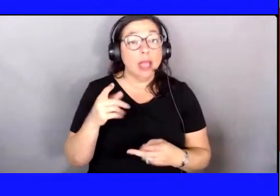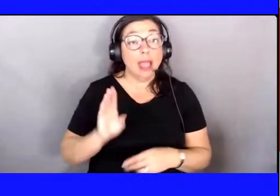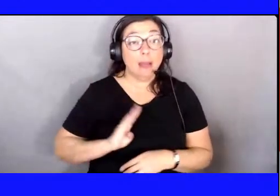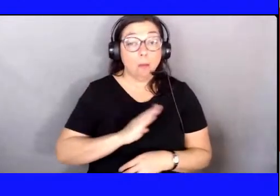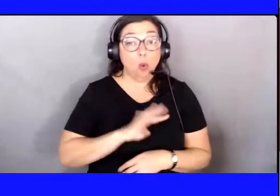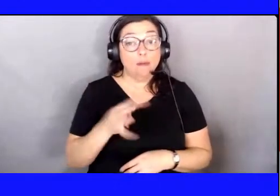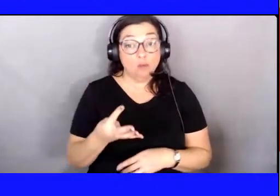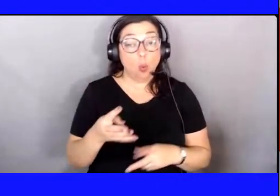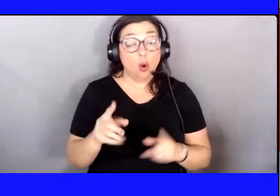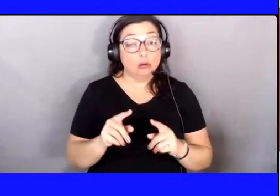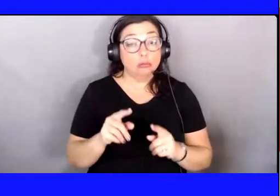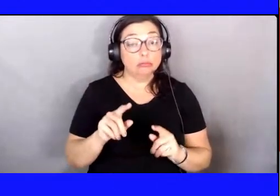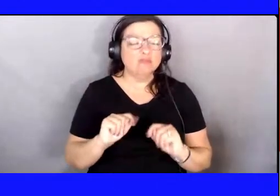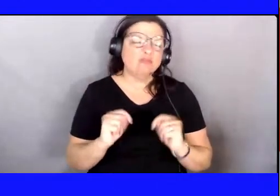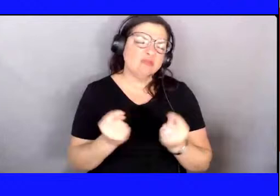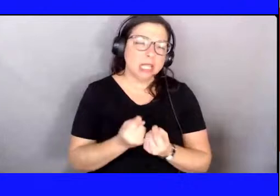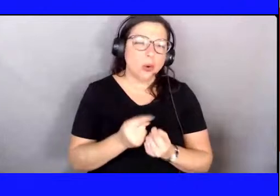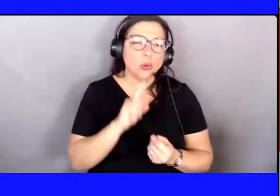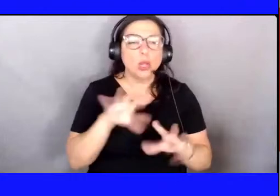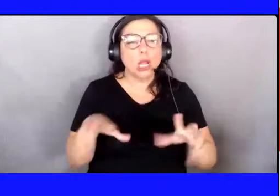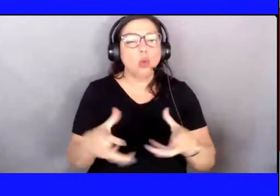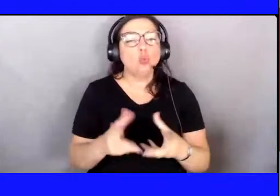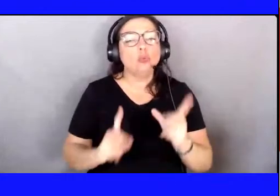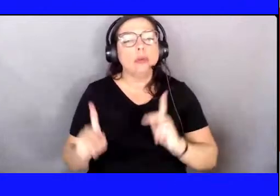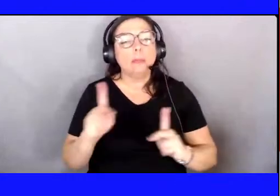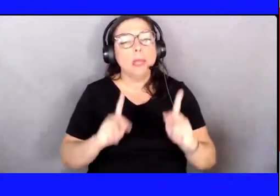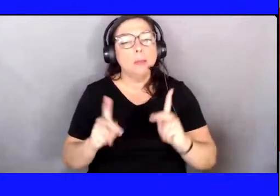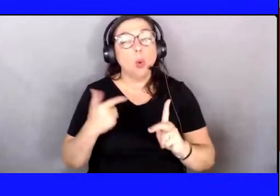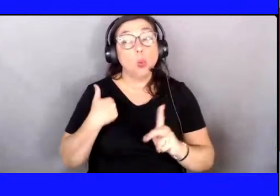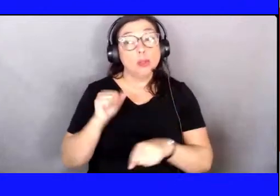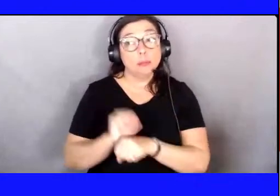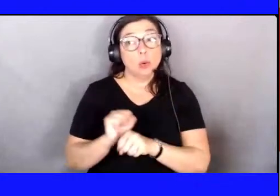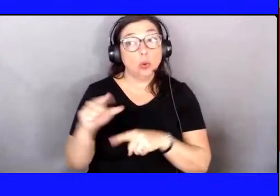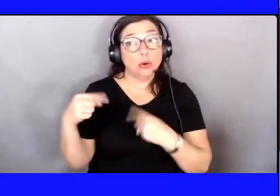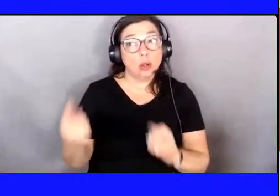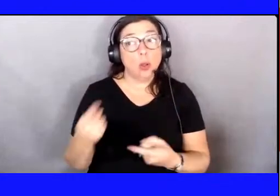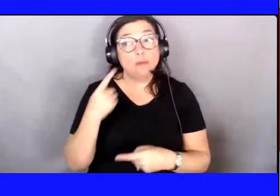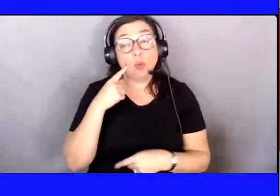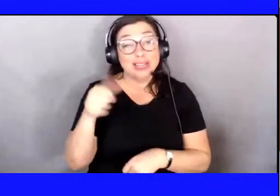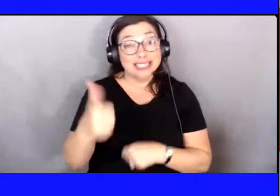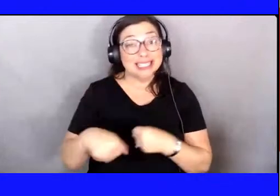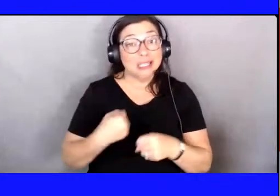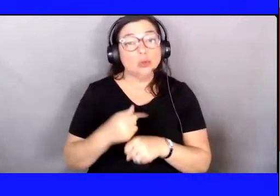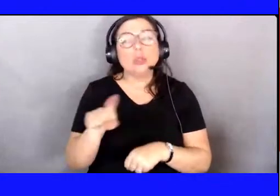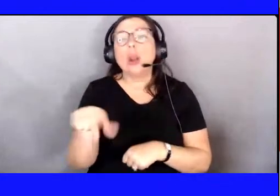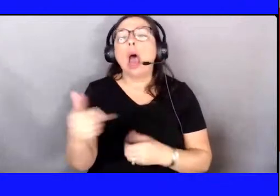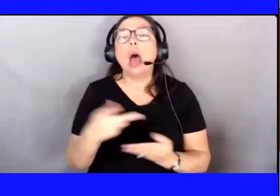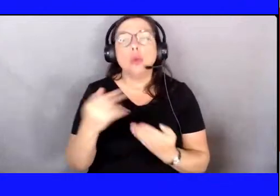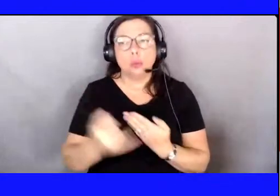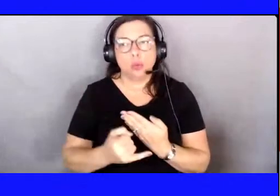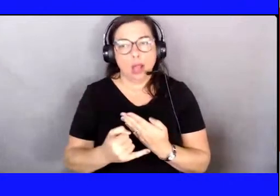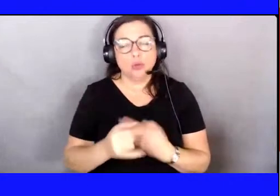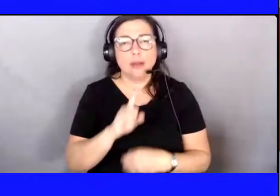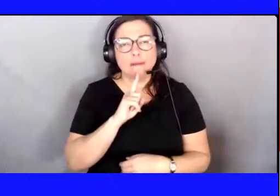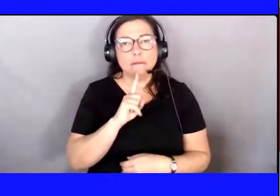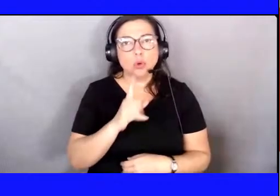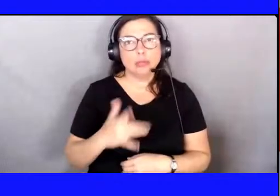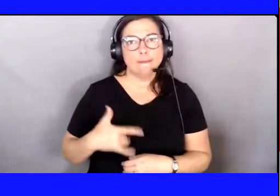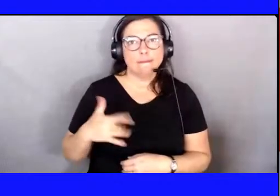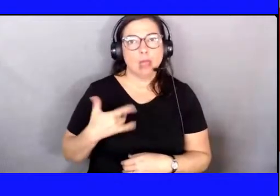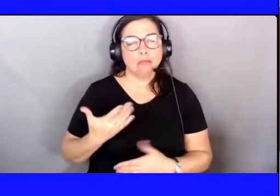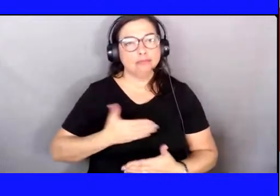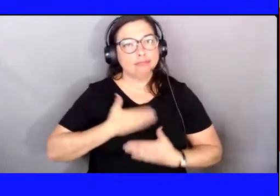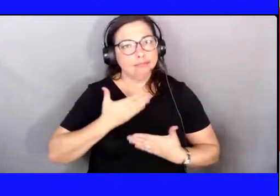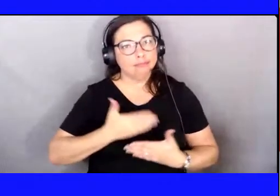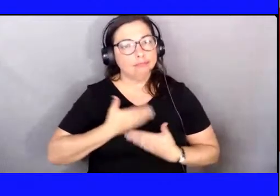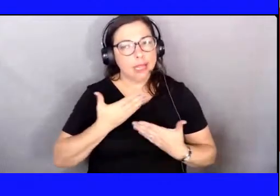territory, which is a group of people that we've been working with for close to a decade on other projects. And so feel really pleased to get off